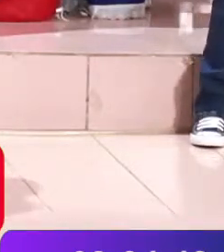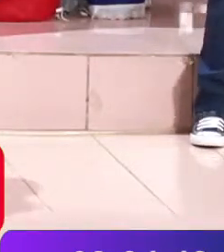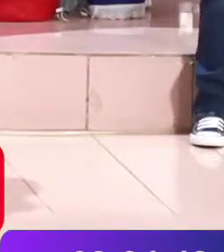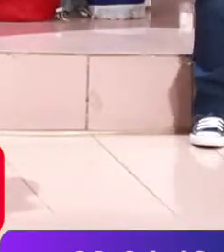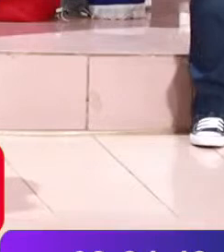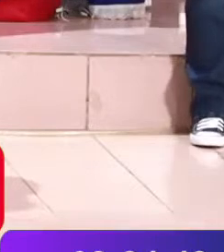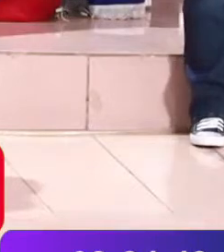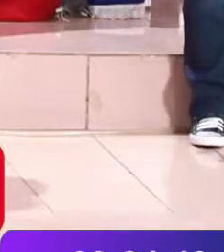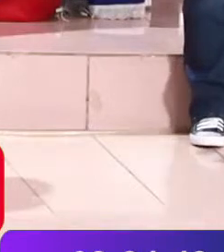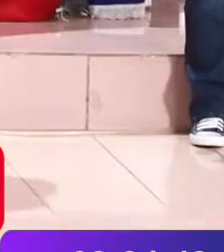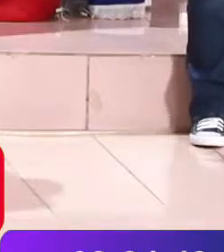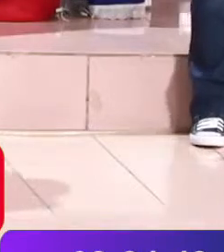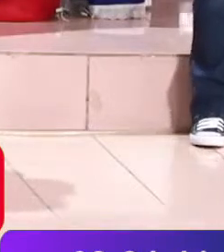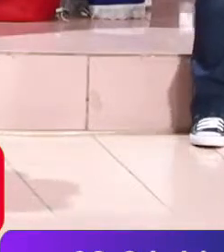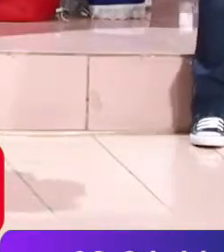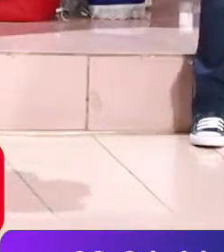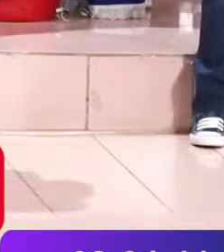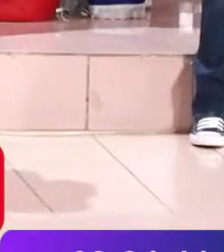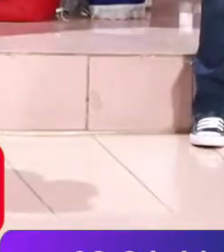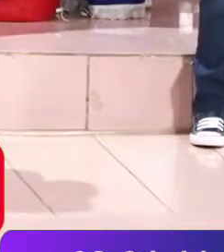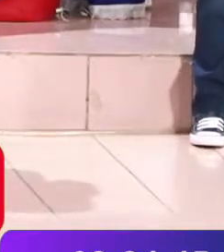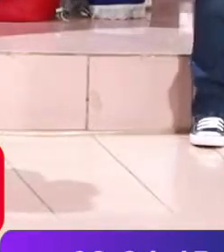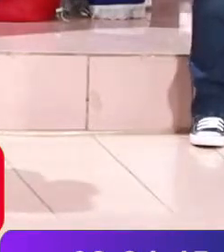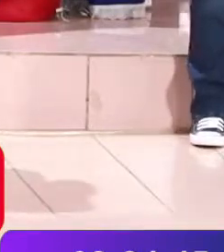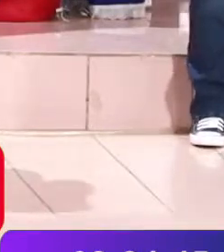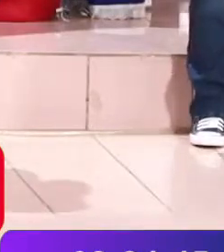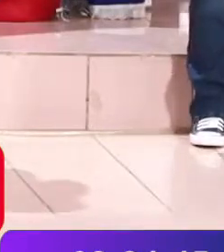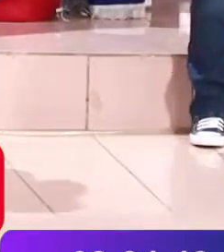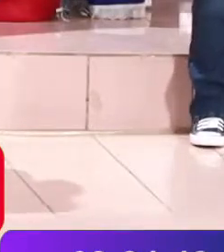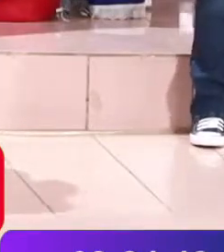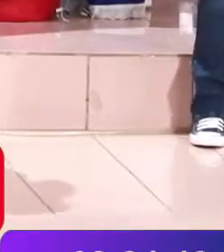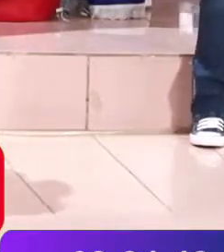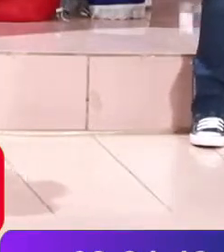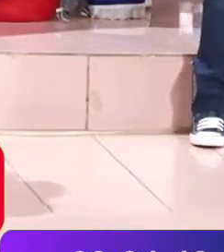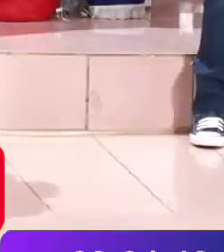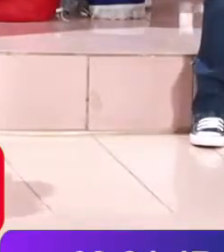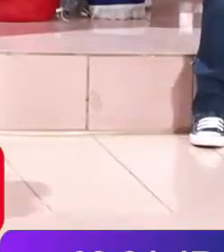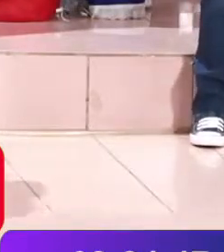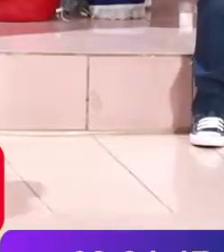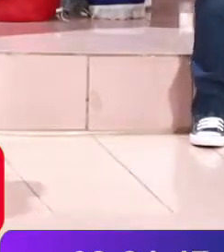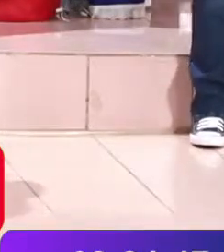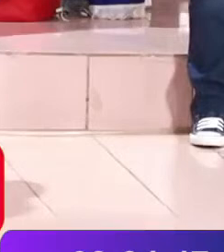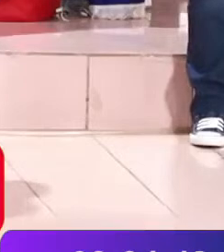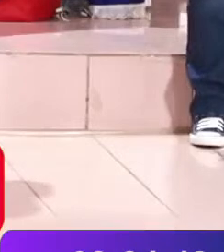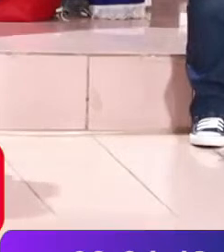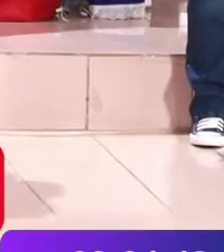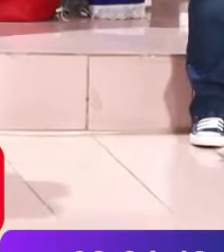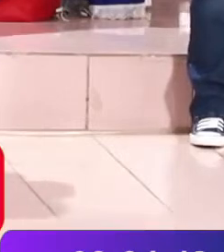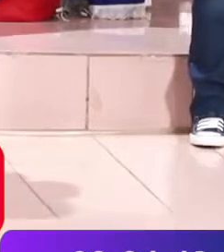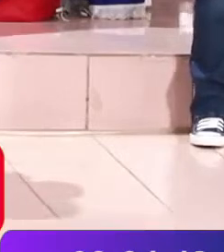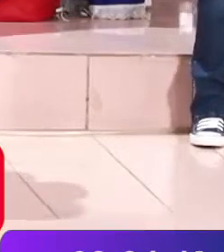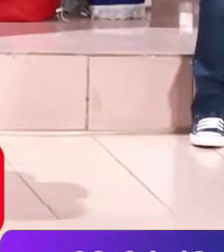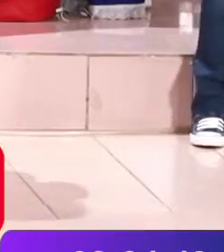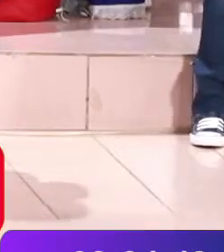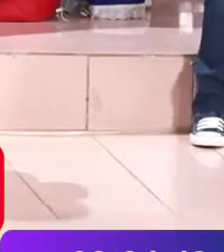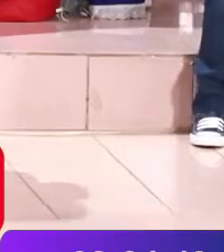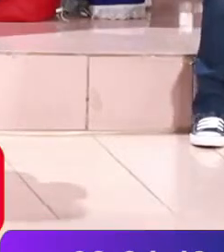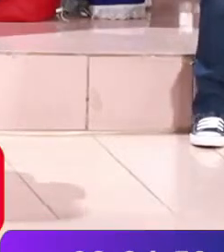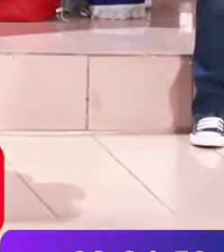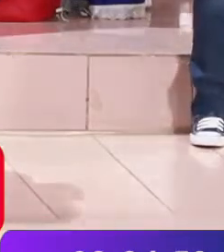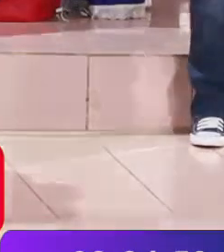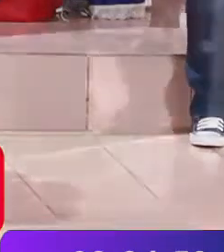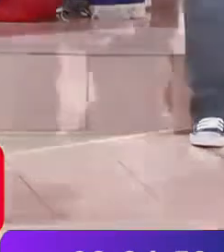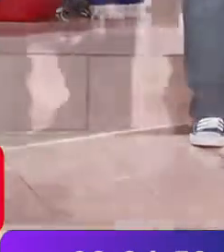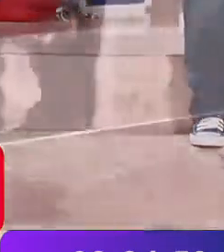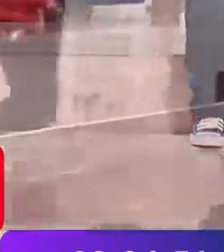counted faithful in the name of Jesus Christ. That should you return today, the Lord, you shall count us